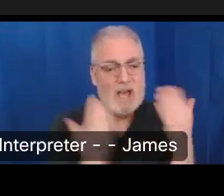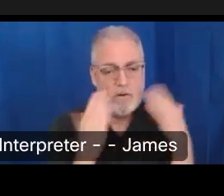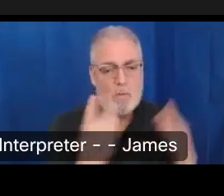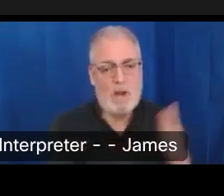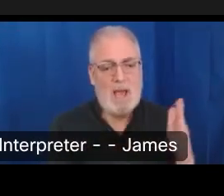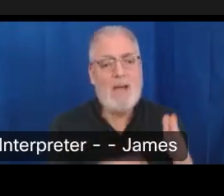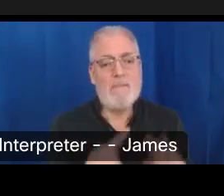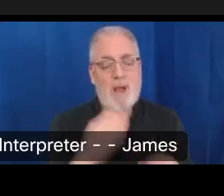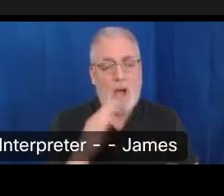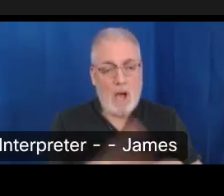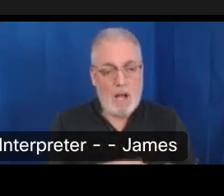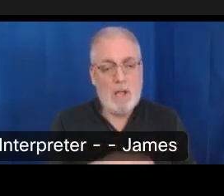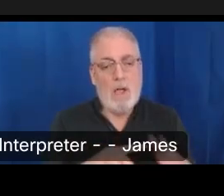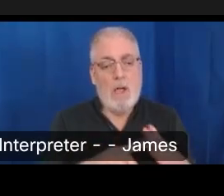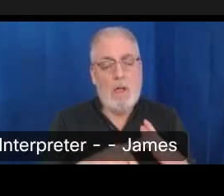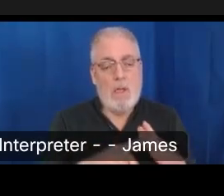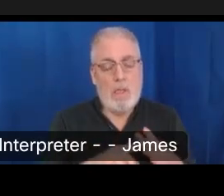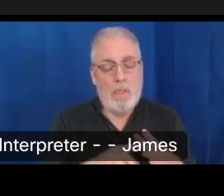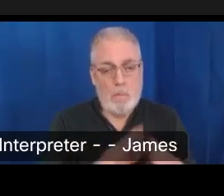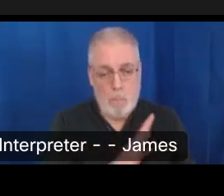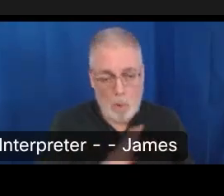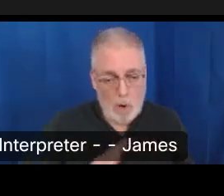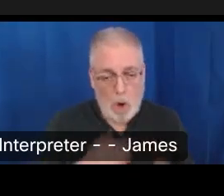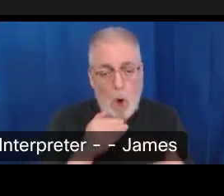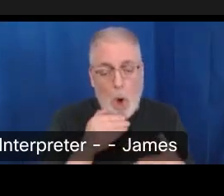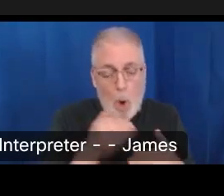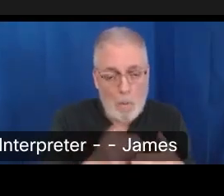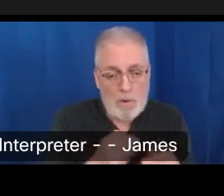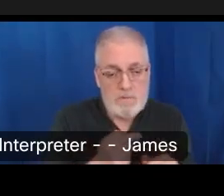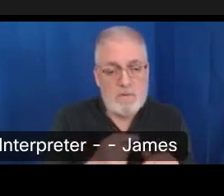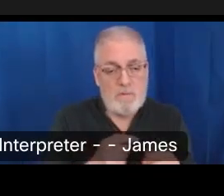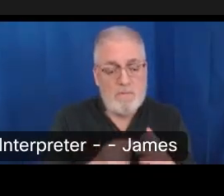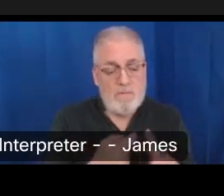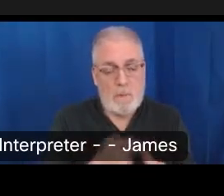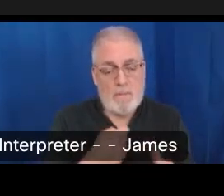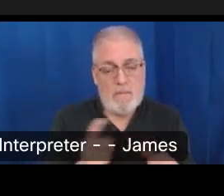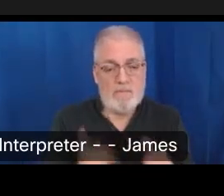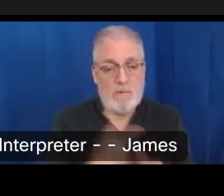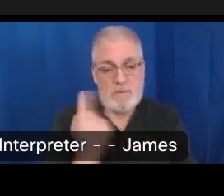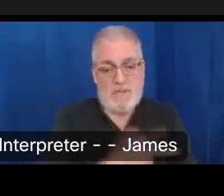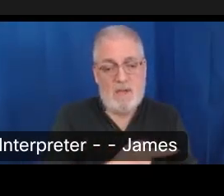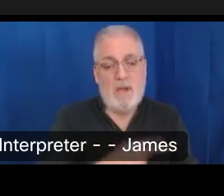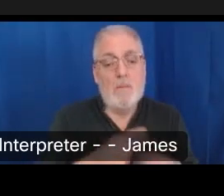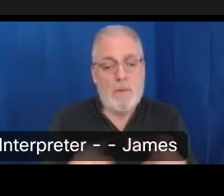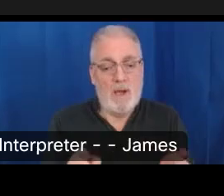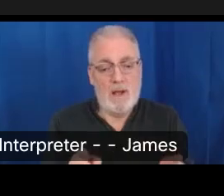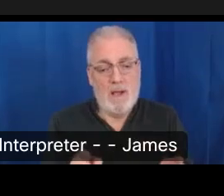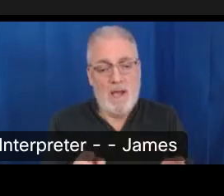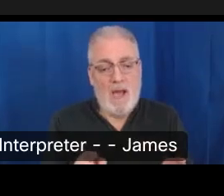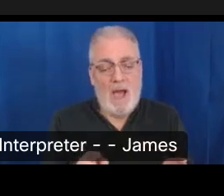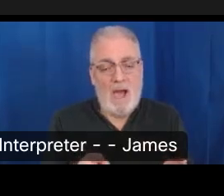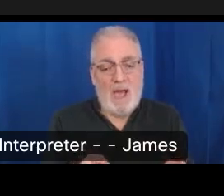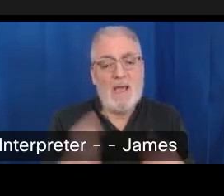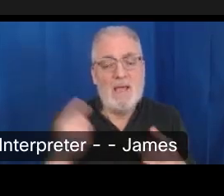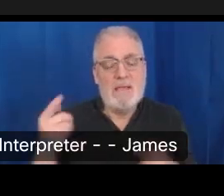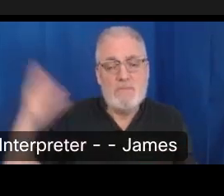There's not an easily navigatable way. And these presentations are great, but I just see alphabet soup.